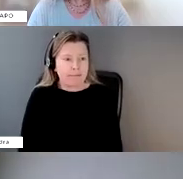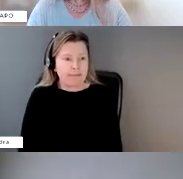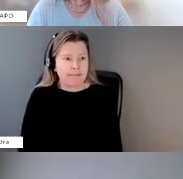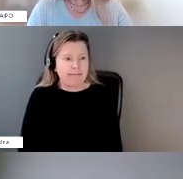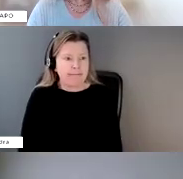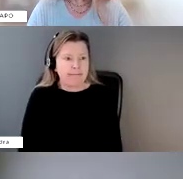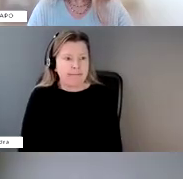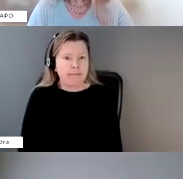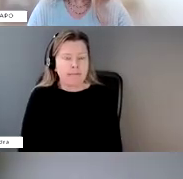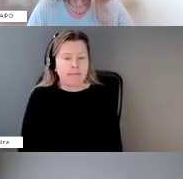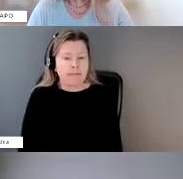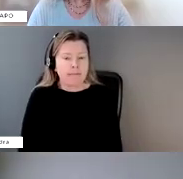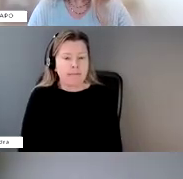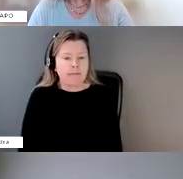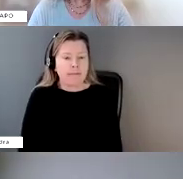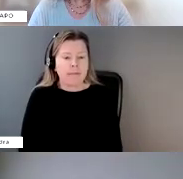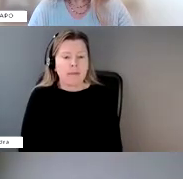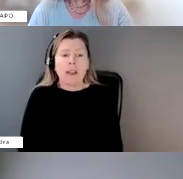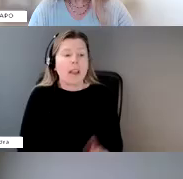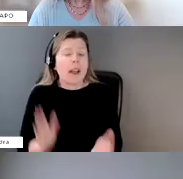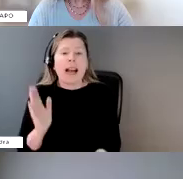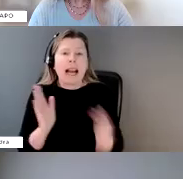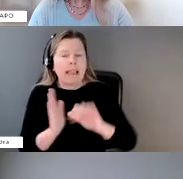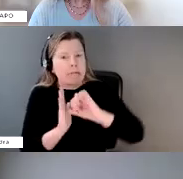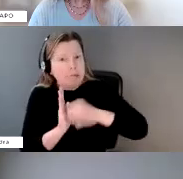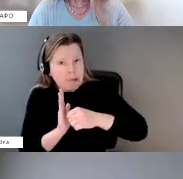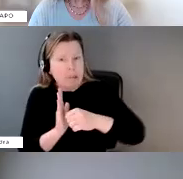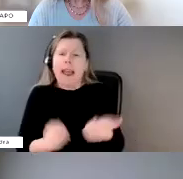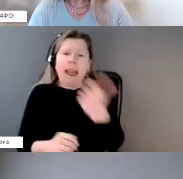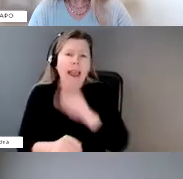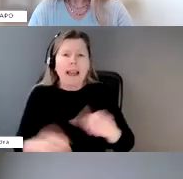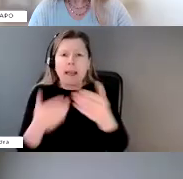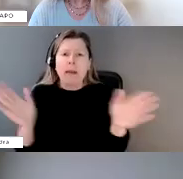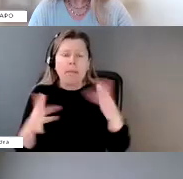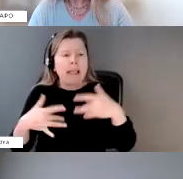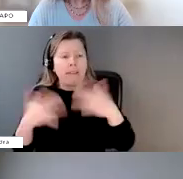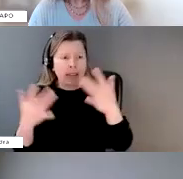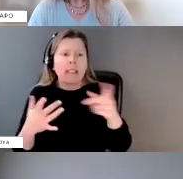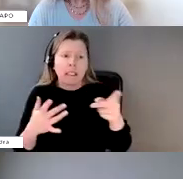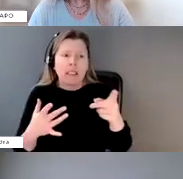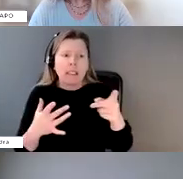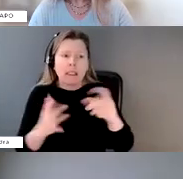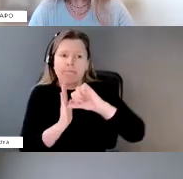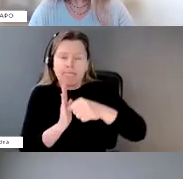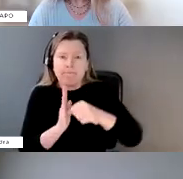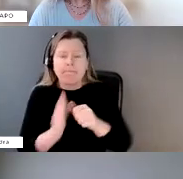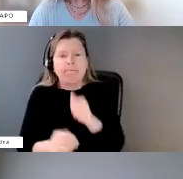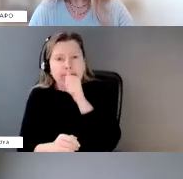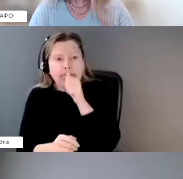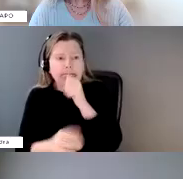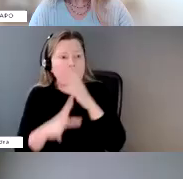As with all of our public events, we do want to bring to your attention about our privacy and confidentiality. These are